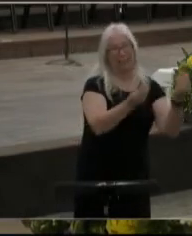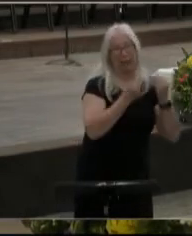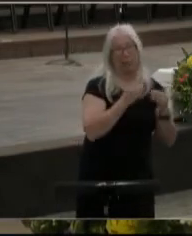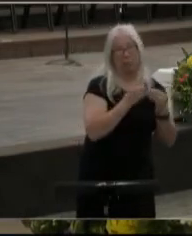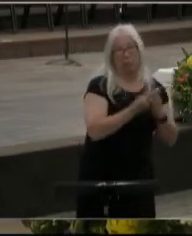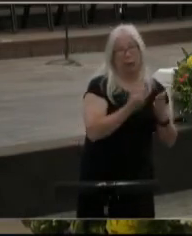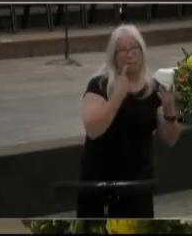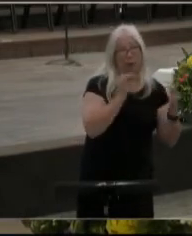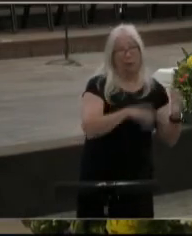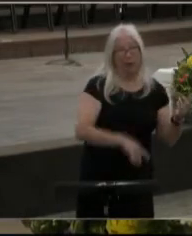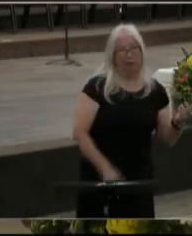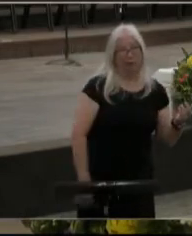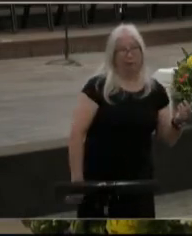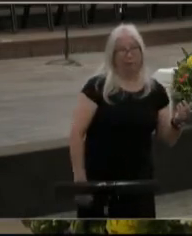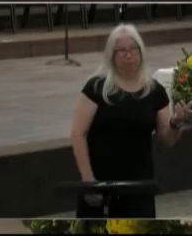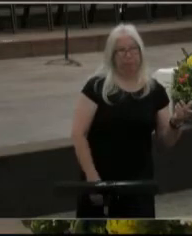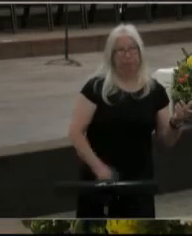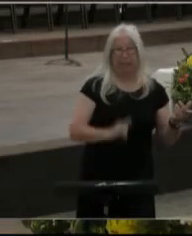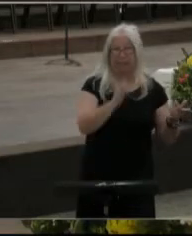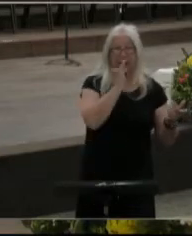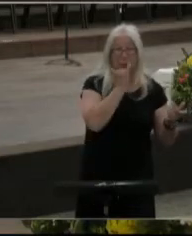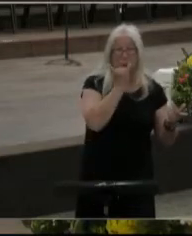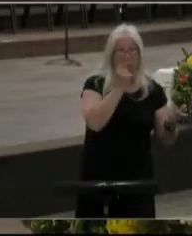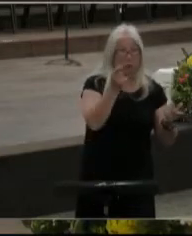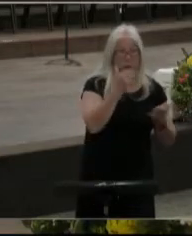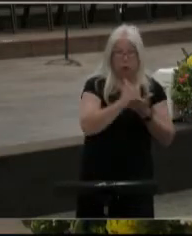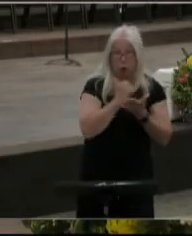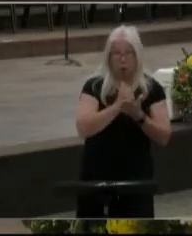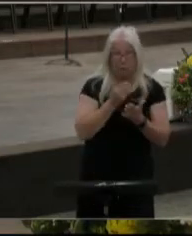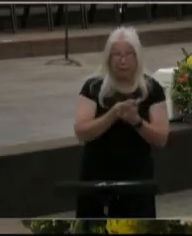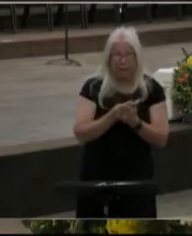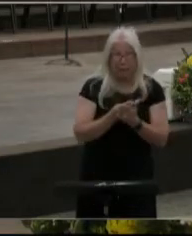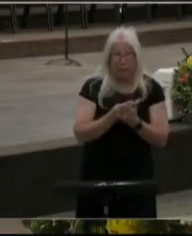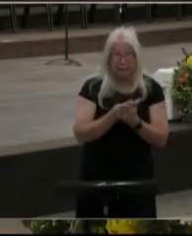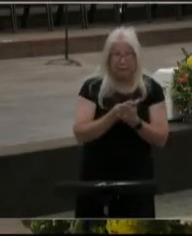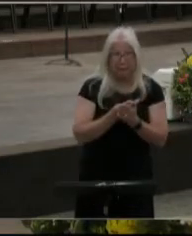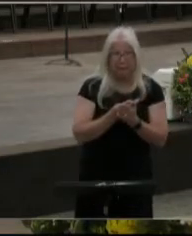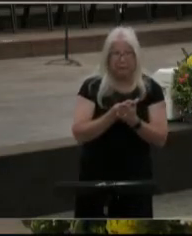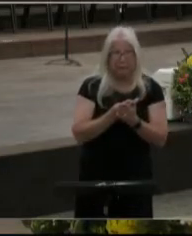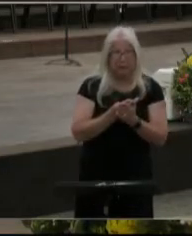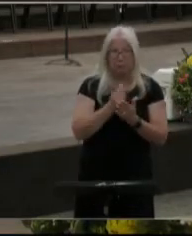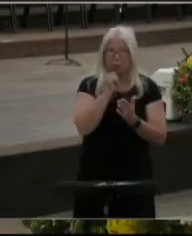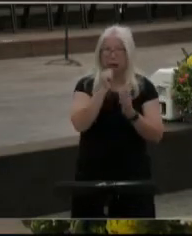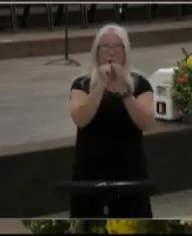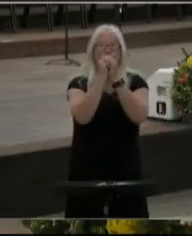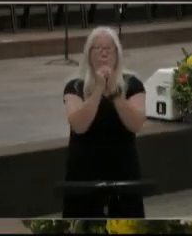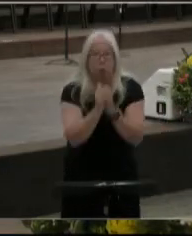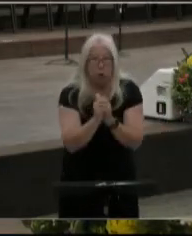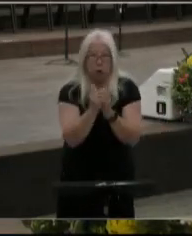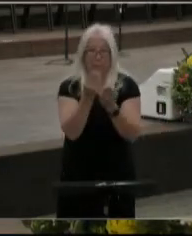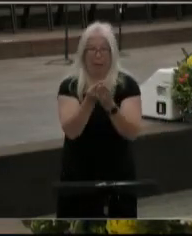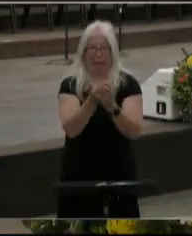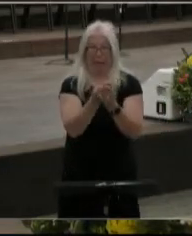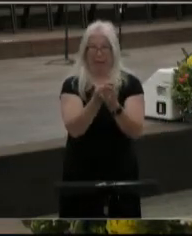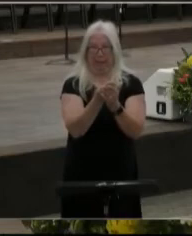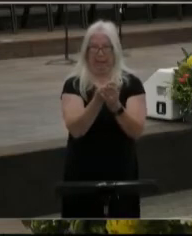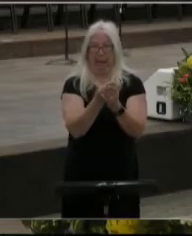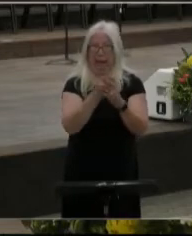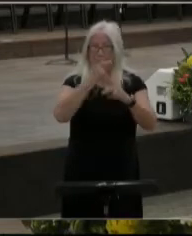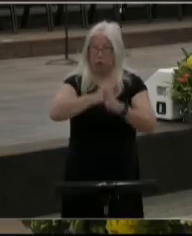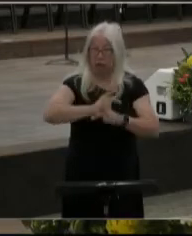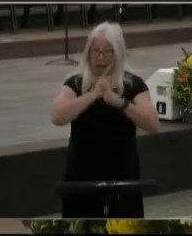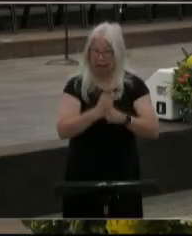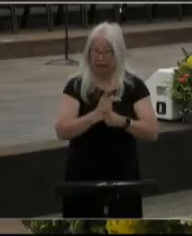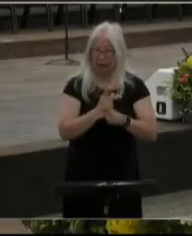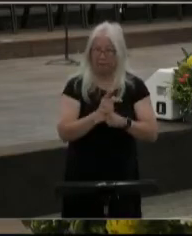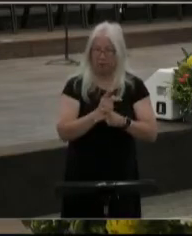for it? And so it's not wrong for you and I to earn money. We're just not to worship it. And if we're not careful, it